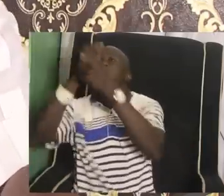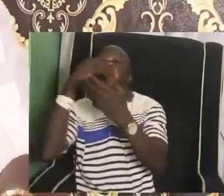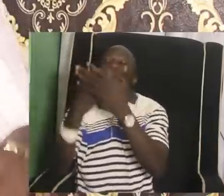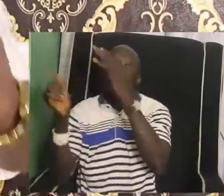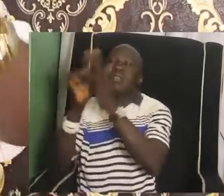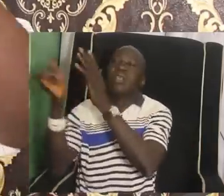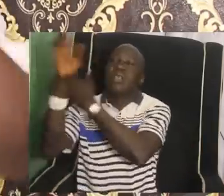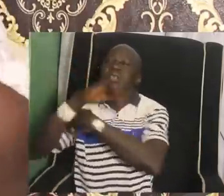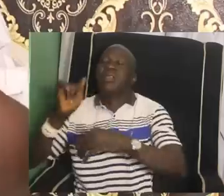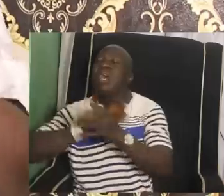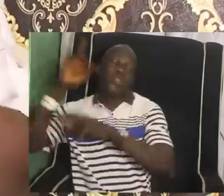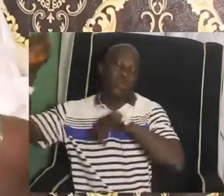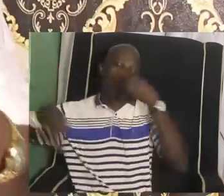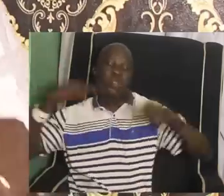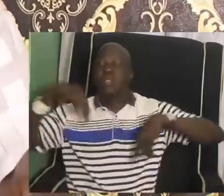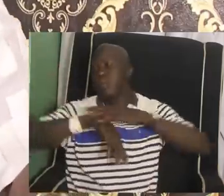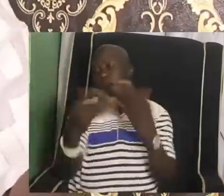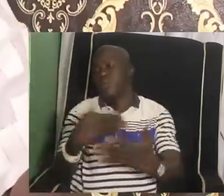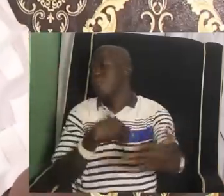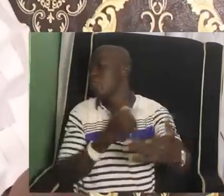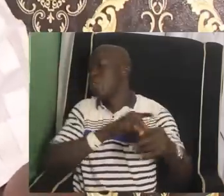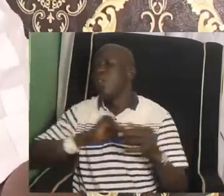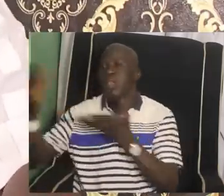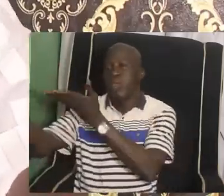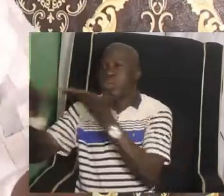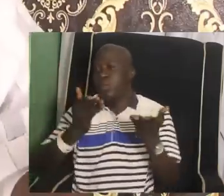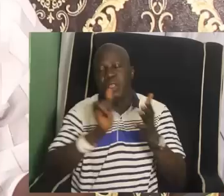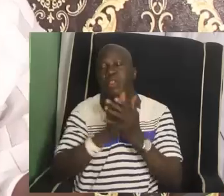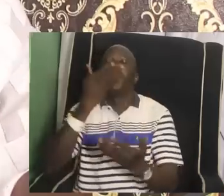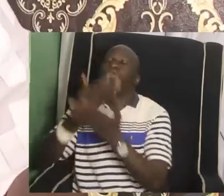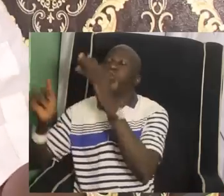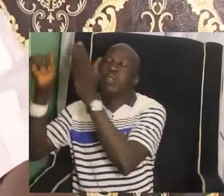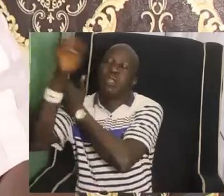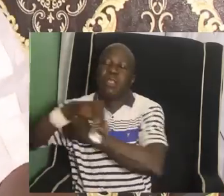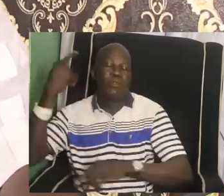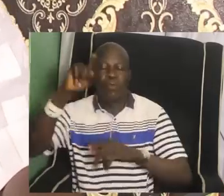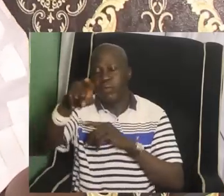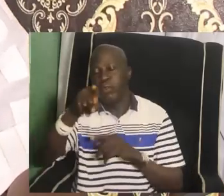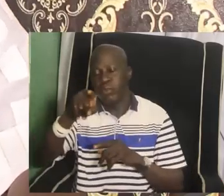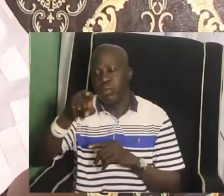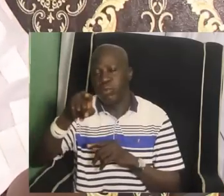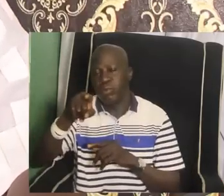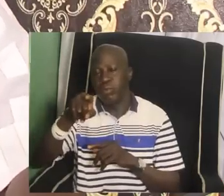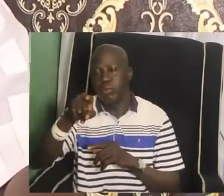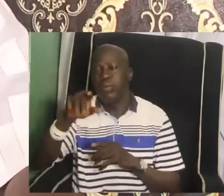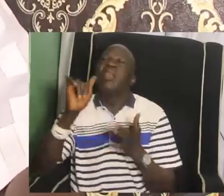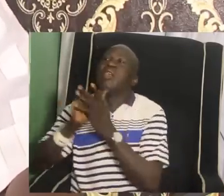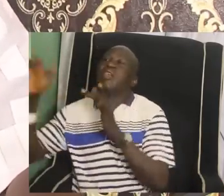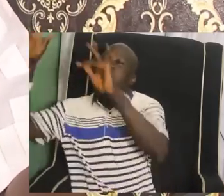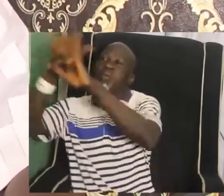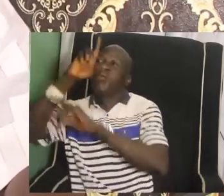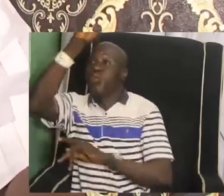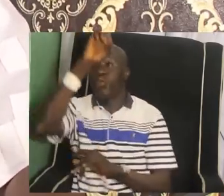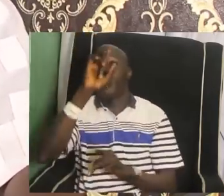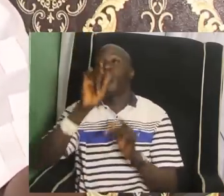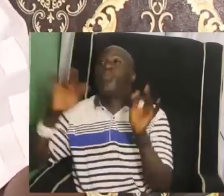Joy of goodness from heaven. Bo se yo ni waju re. As you rejoice before him. O ma fa irele Olowo. Hand over goodness to you. Allah no kan so so to